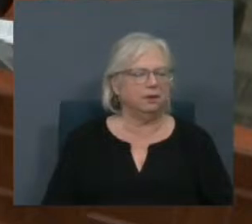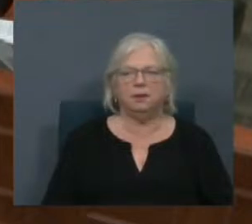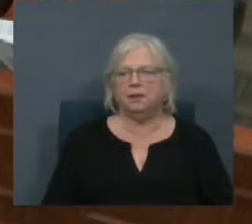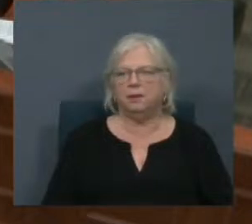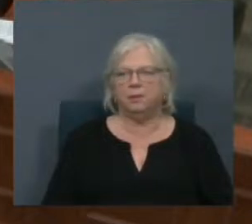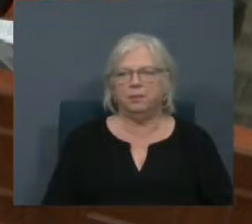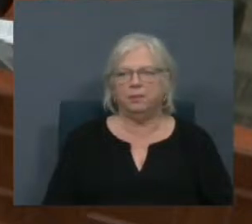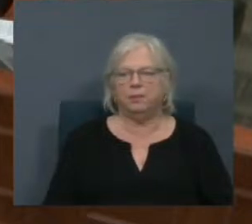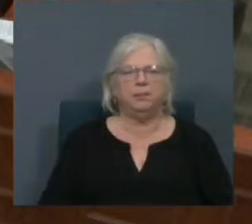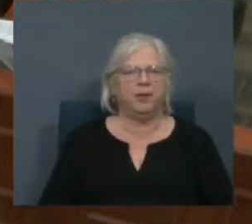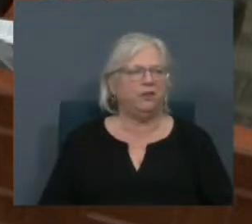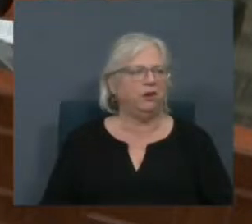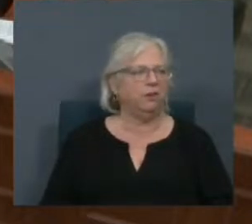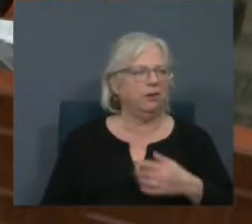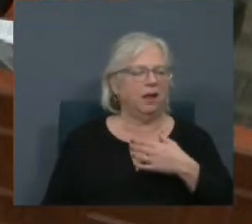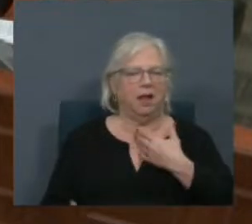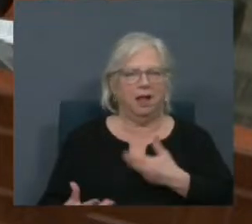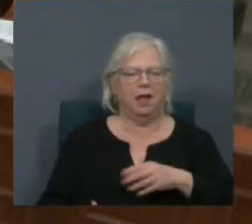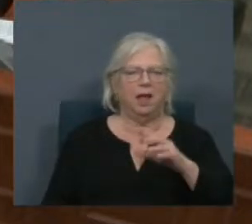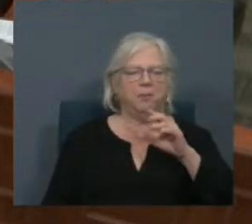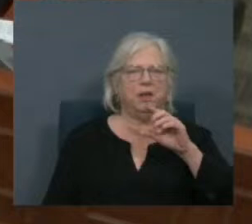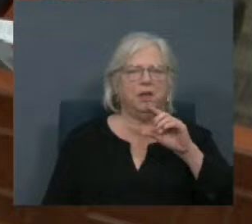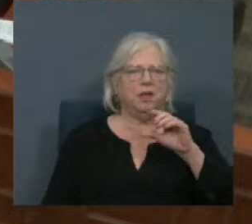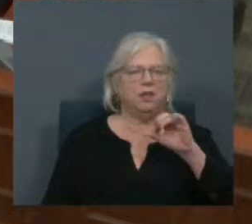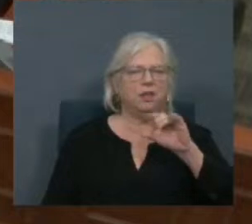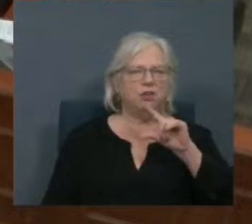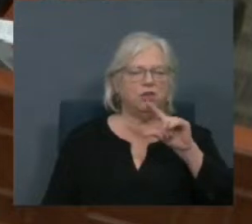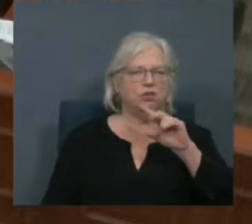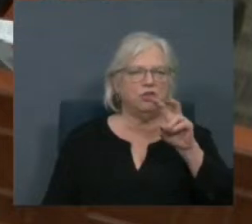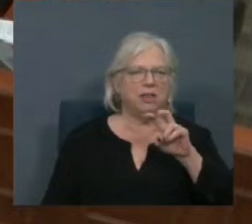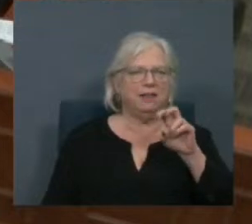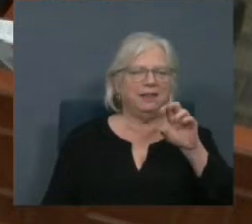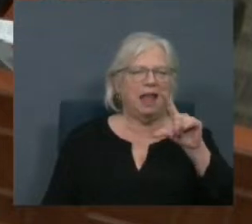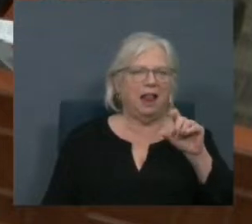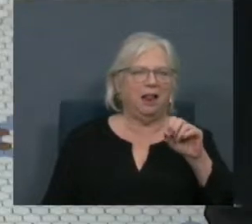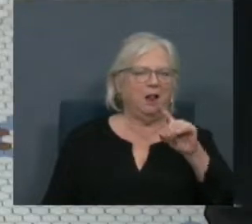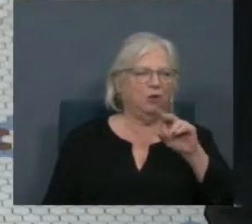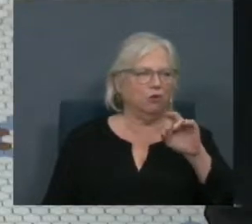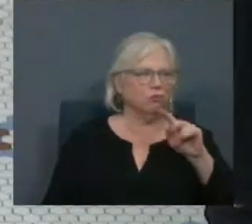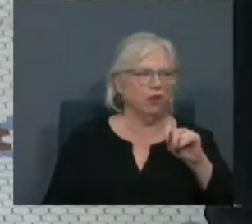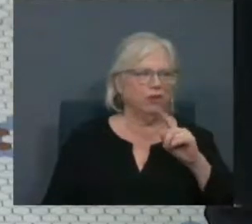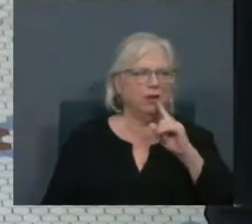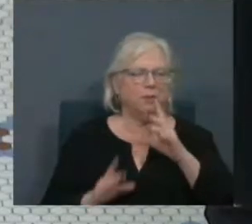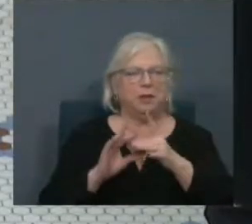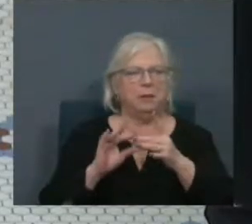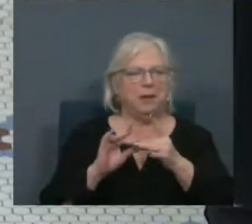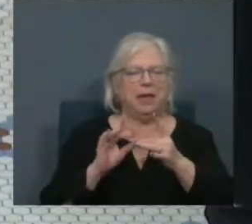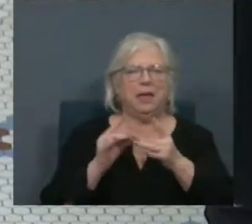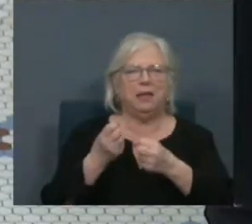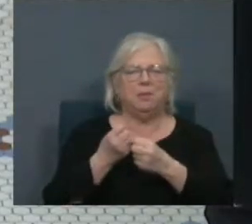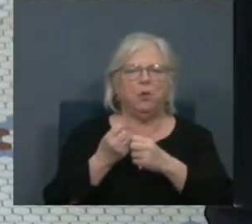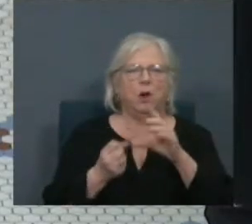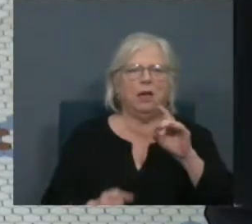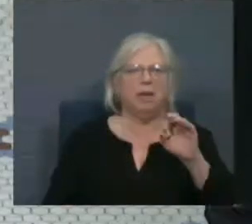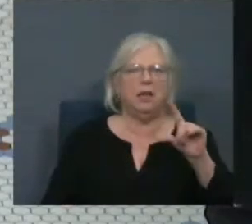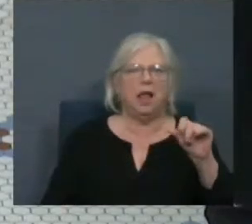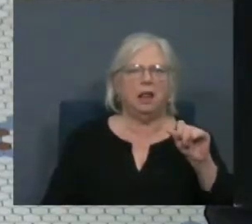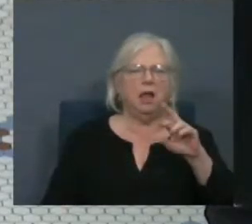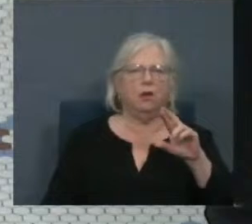Hi, good evening. My name is Giselle Gress. I'm speaking on behalf of De La Rosa.